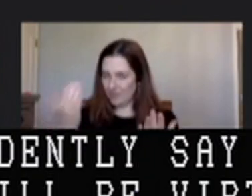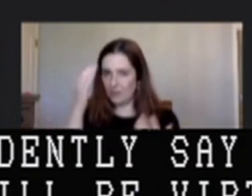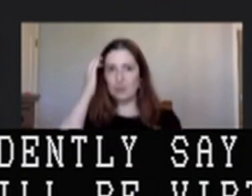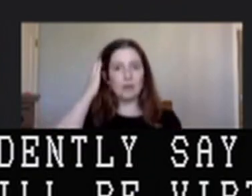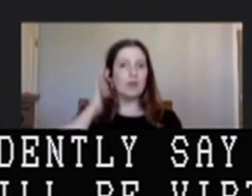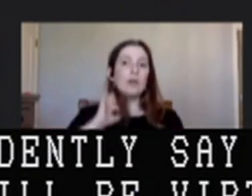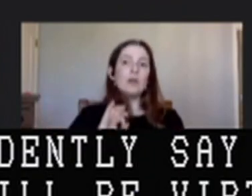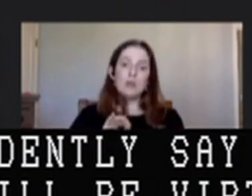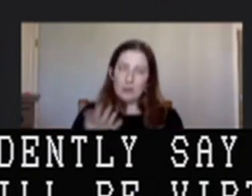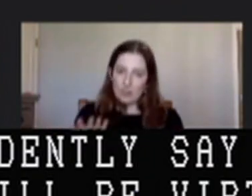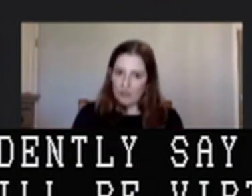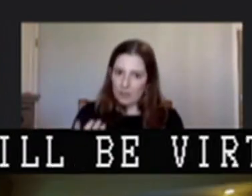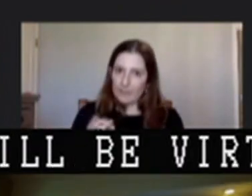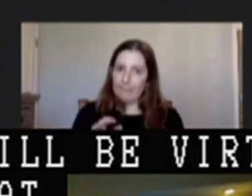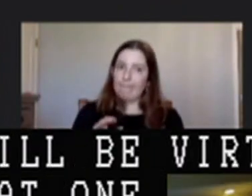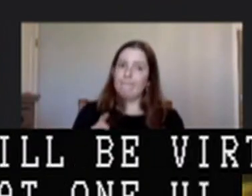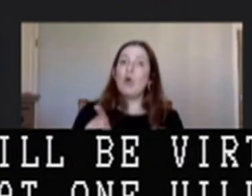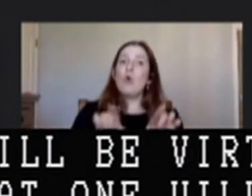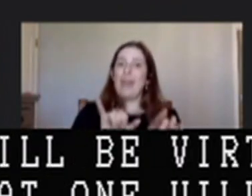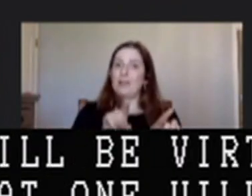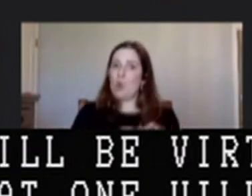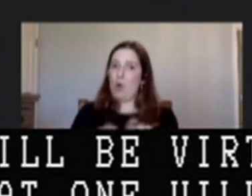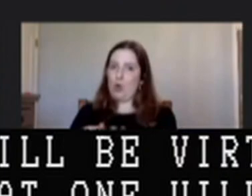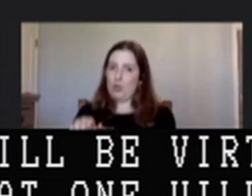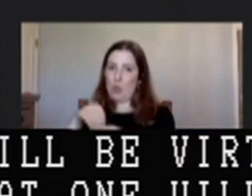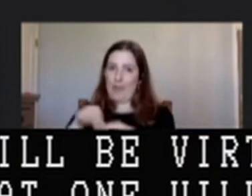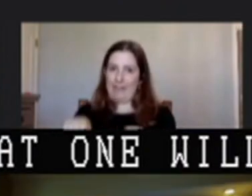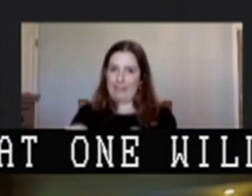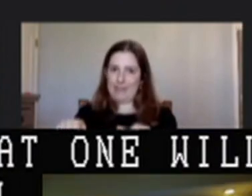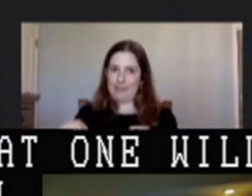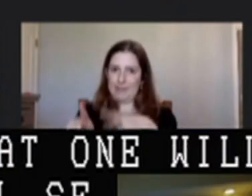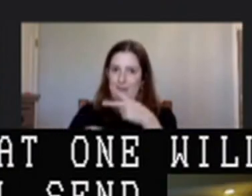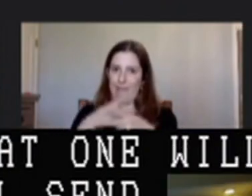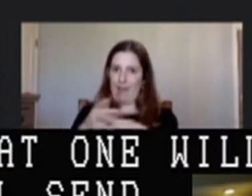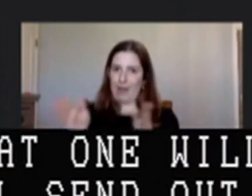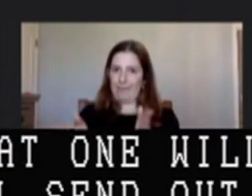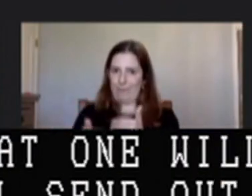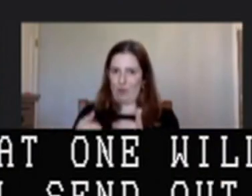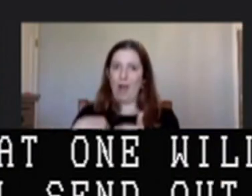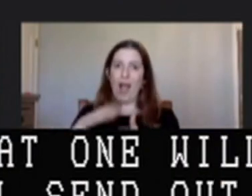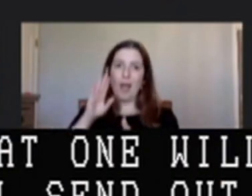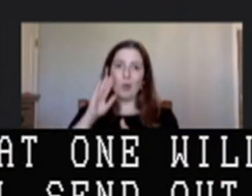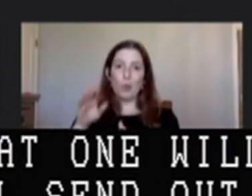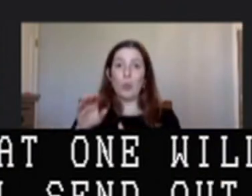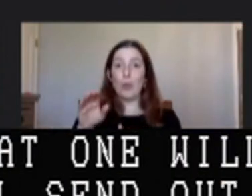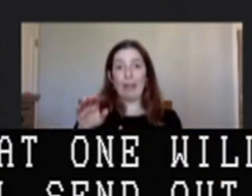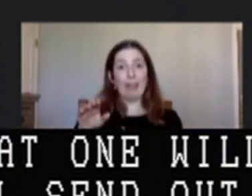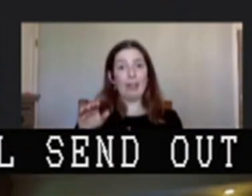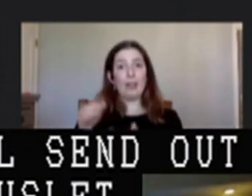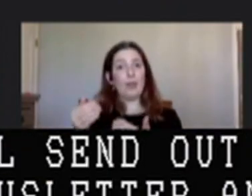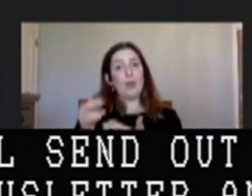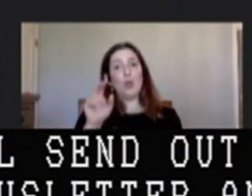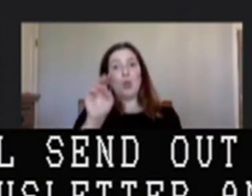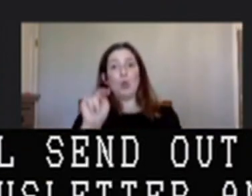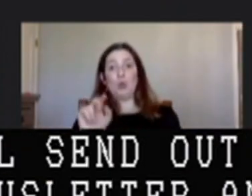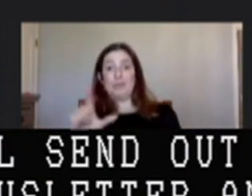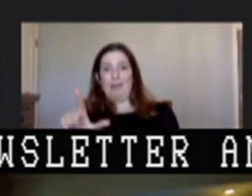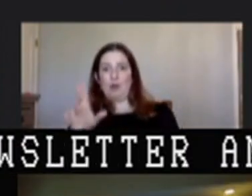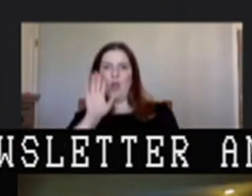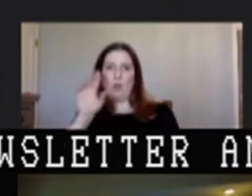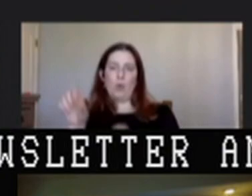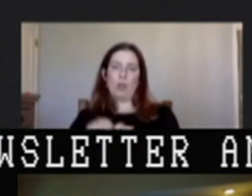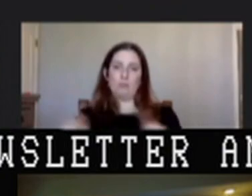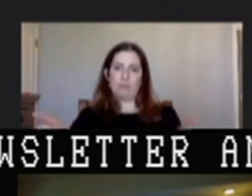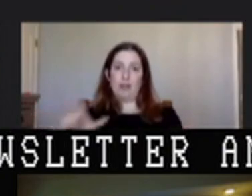so that one will also be virtual, and I will send out the link in our newsletter and our social media. Eric